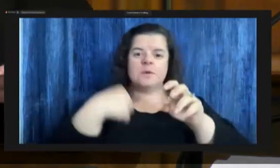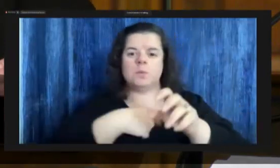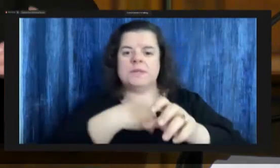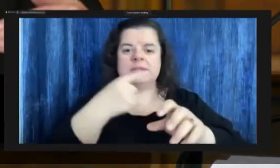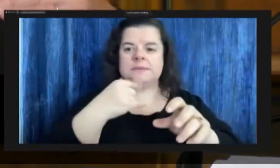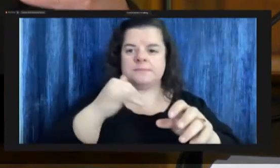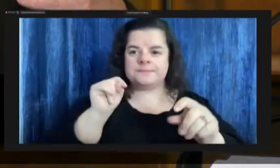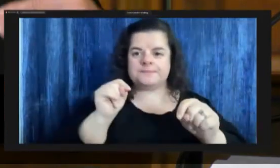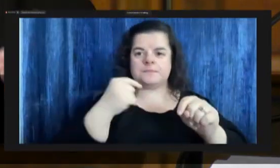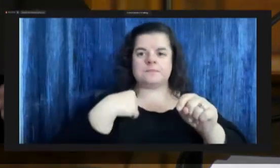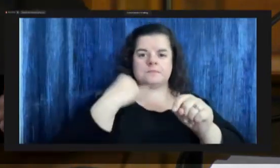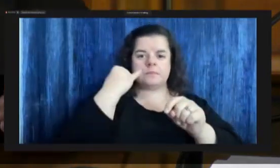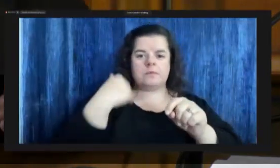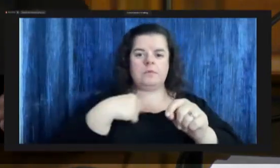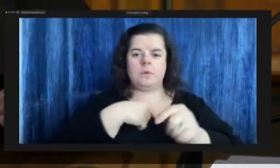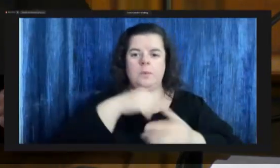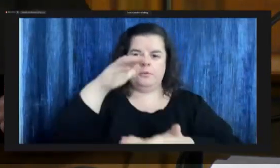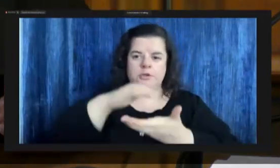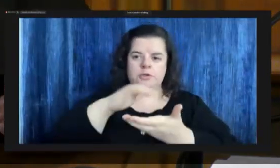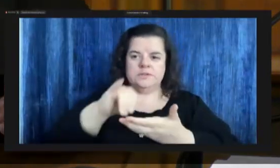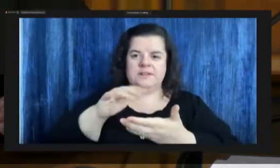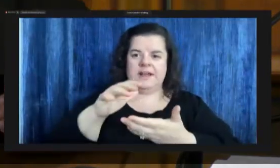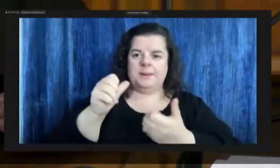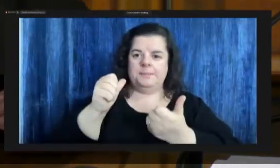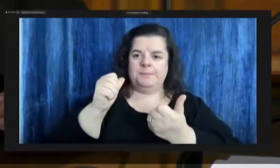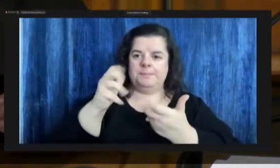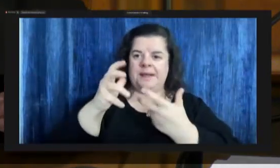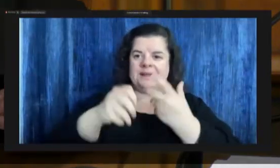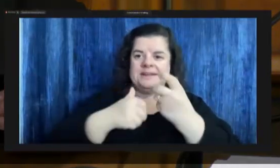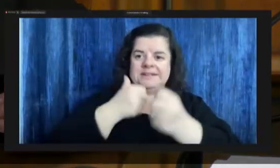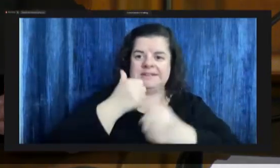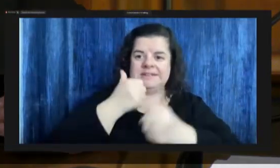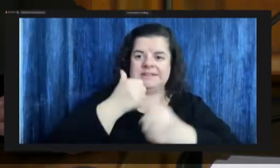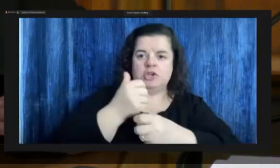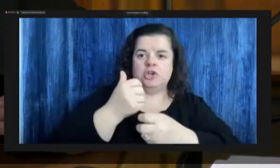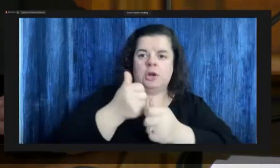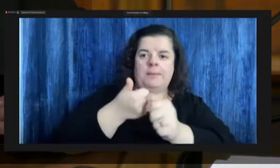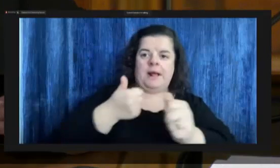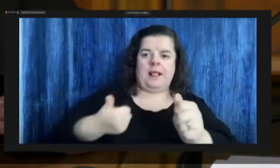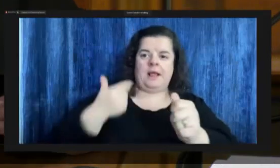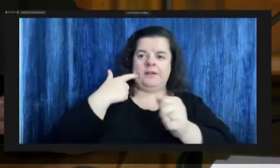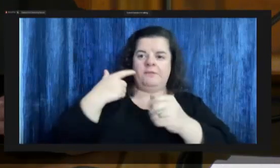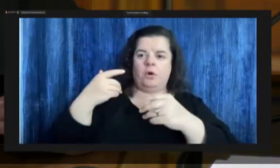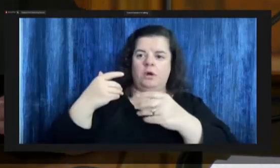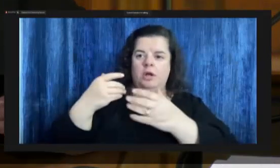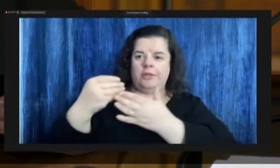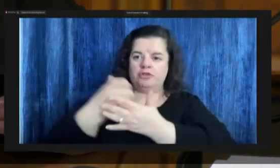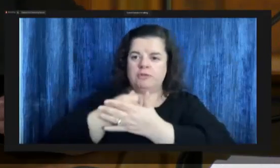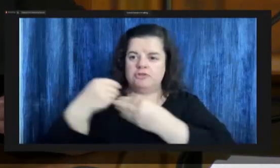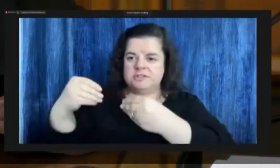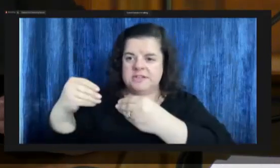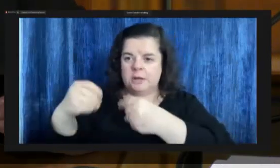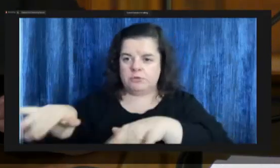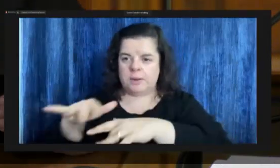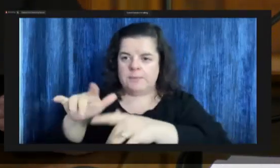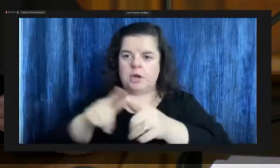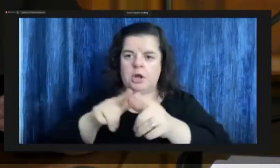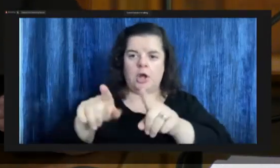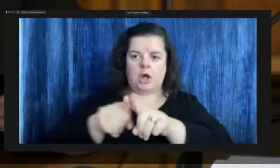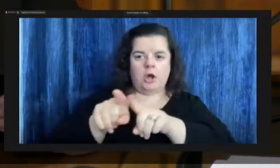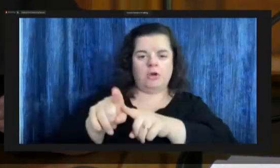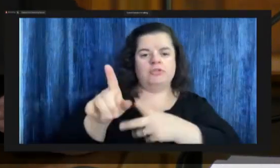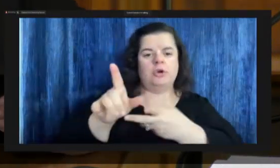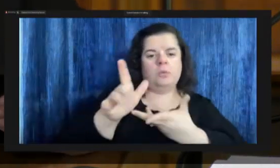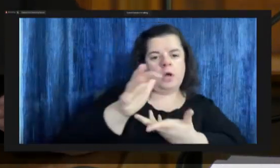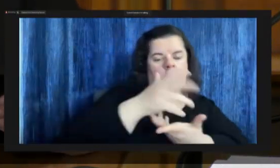that multi-decade backlog of the treasurer sale properties, and then also get our arms around the other dead end